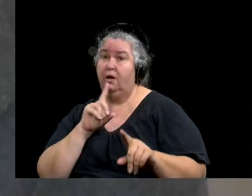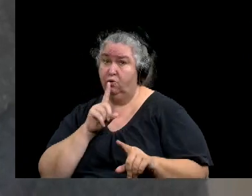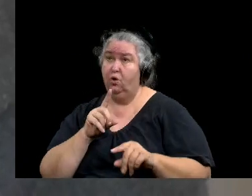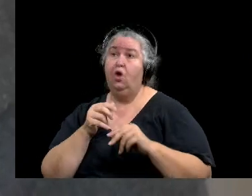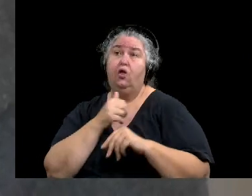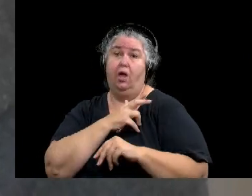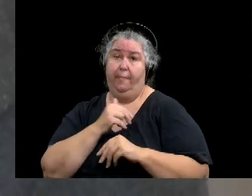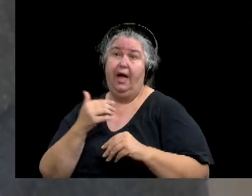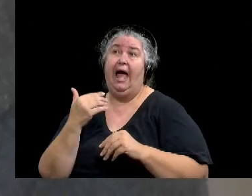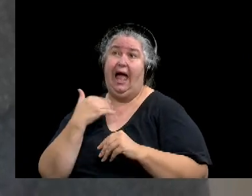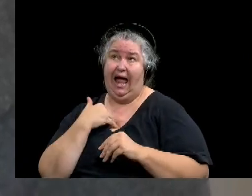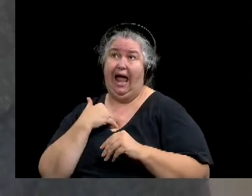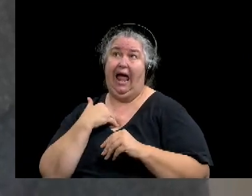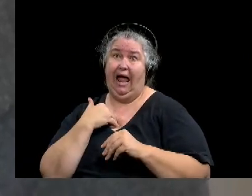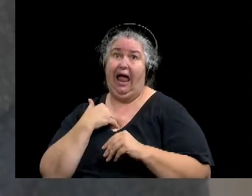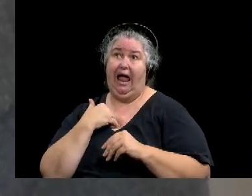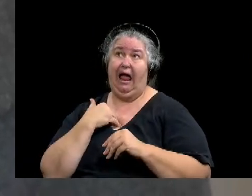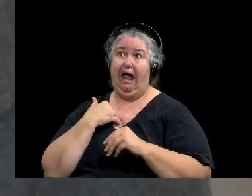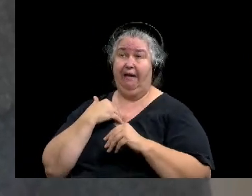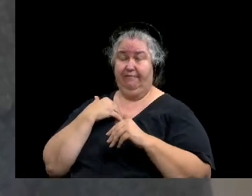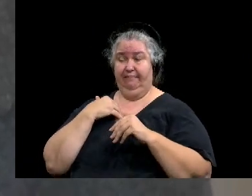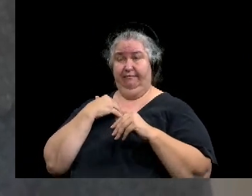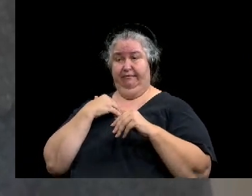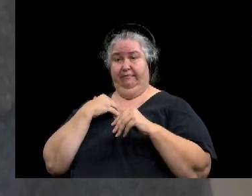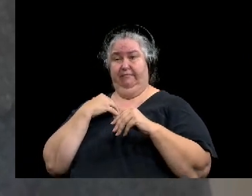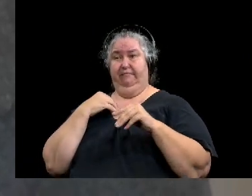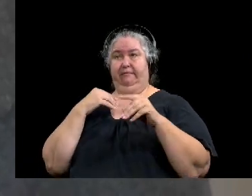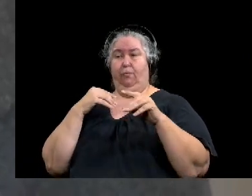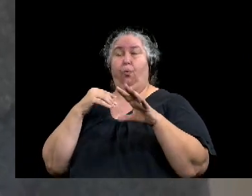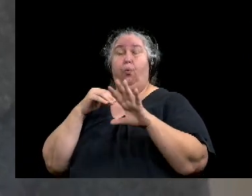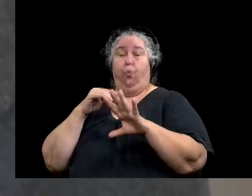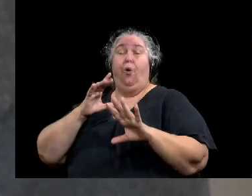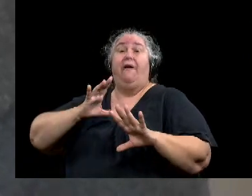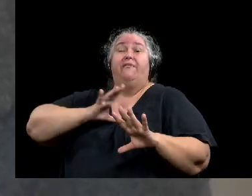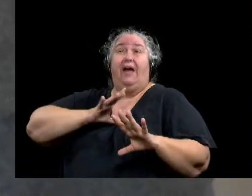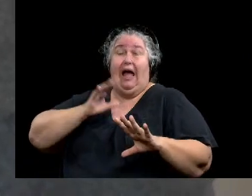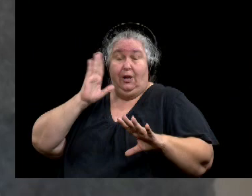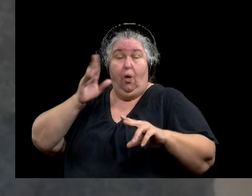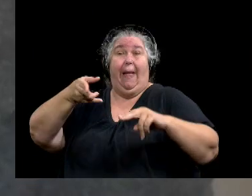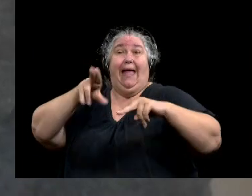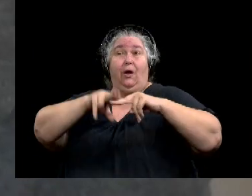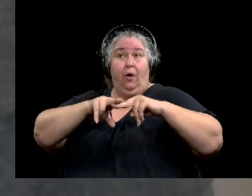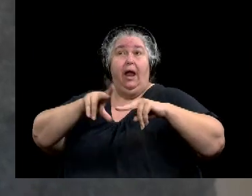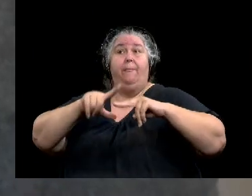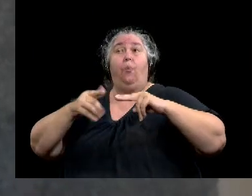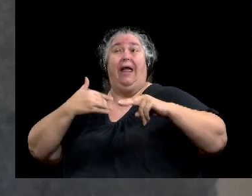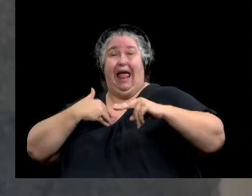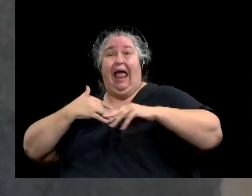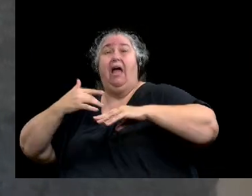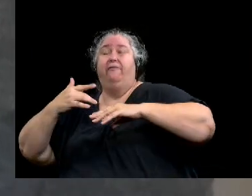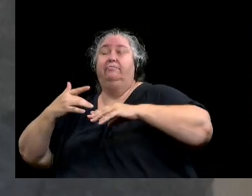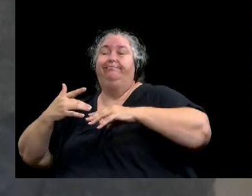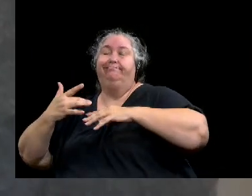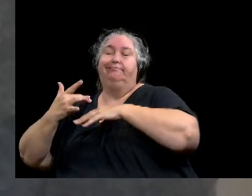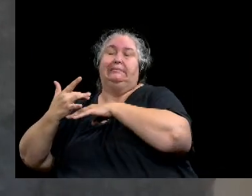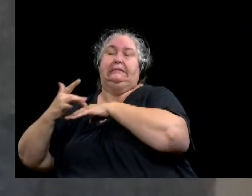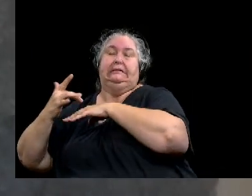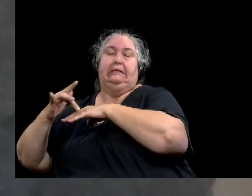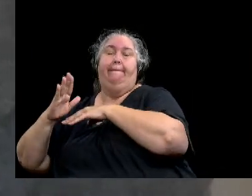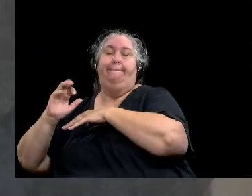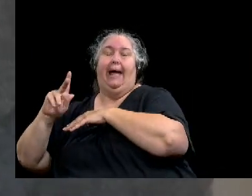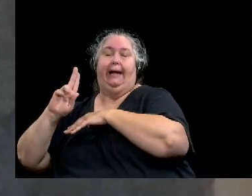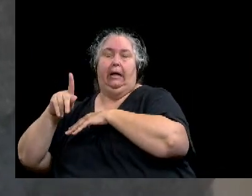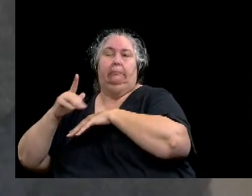hospitals have dramatically increased their capacity and we're in good shape today, but that is not unlimited. But this is a time for